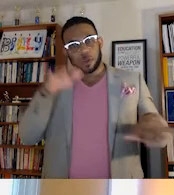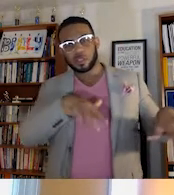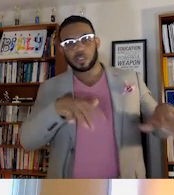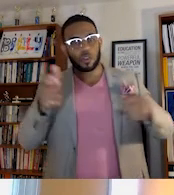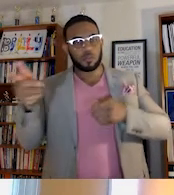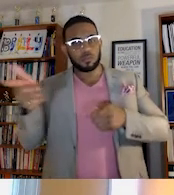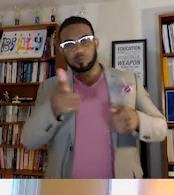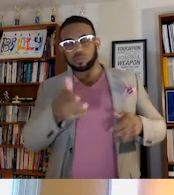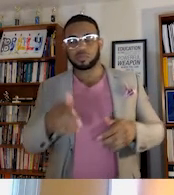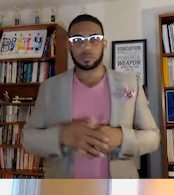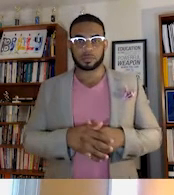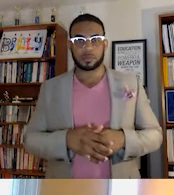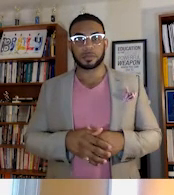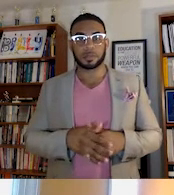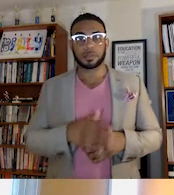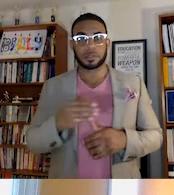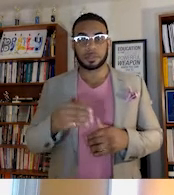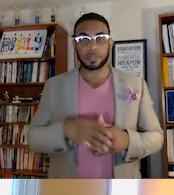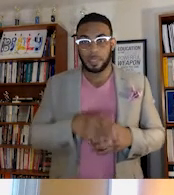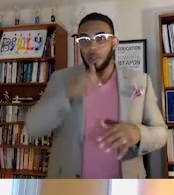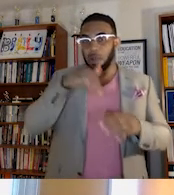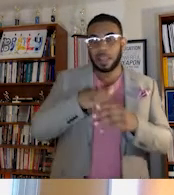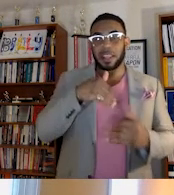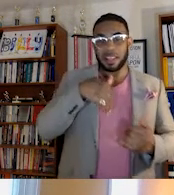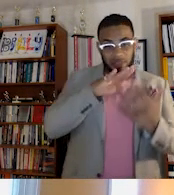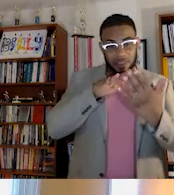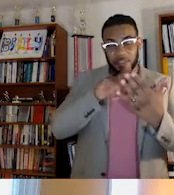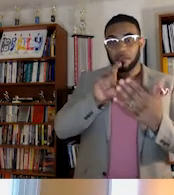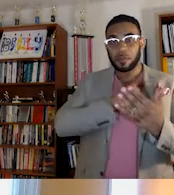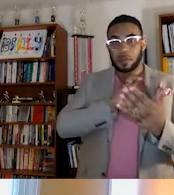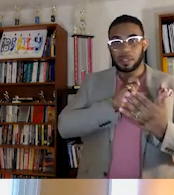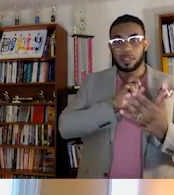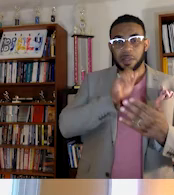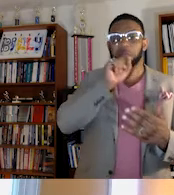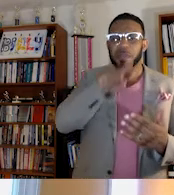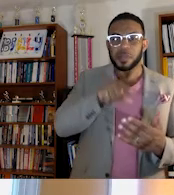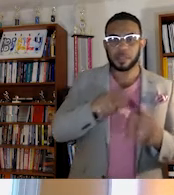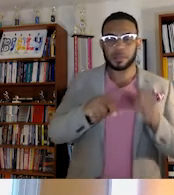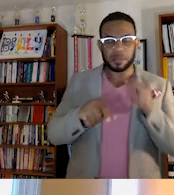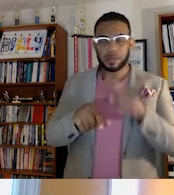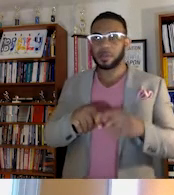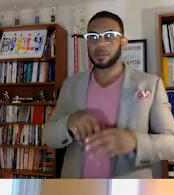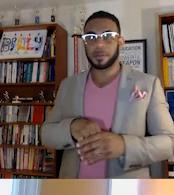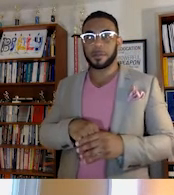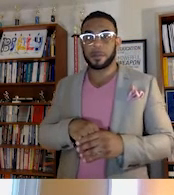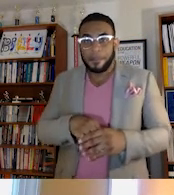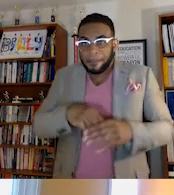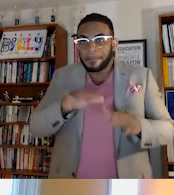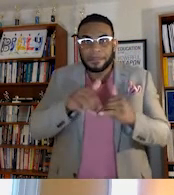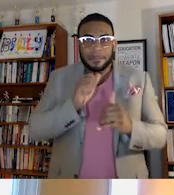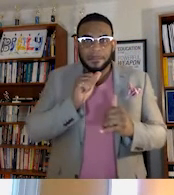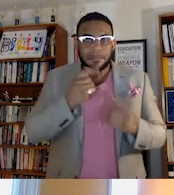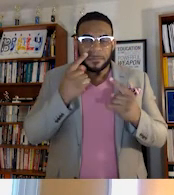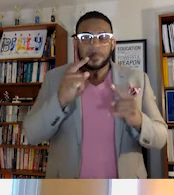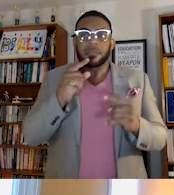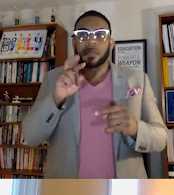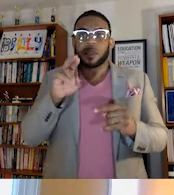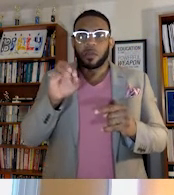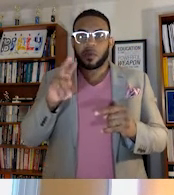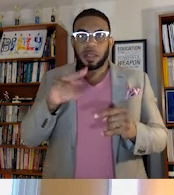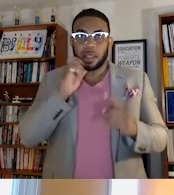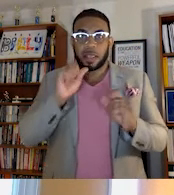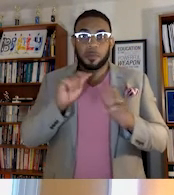over it and were in the faces of police and spitting on them, and the stoicism that they were